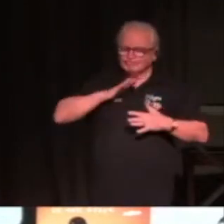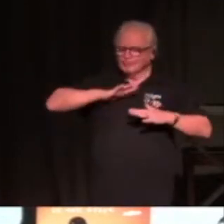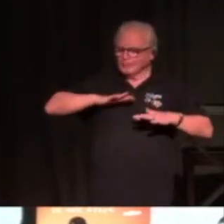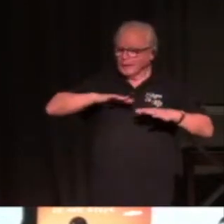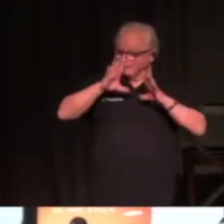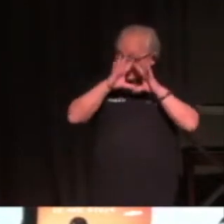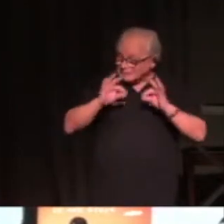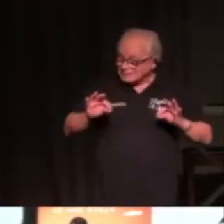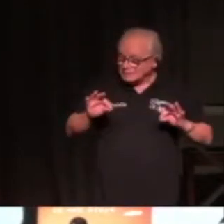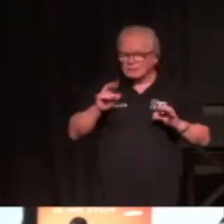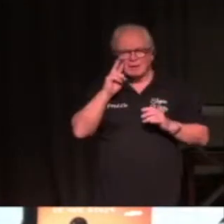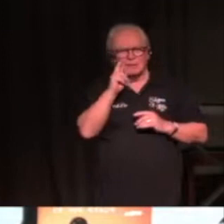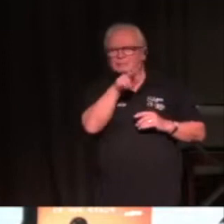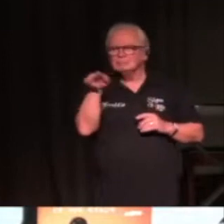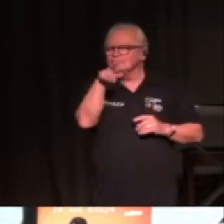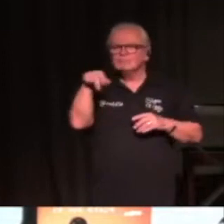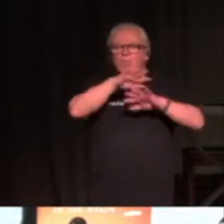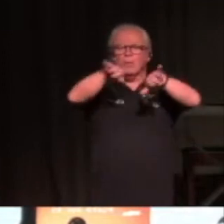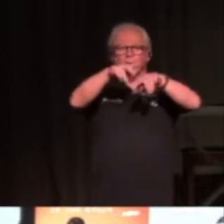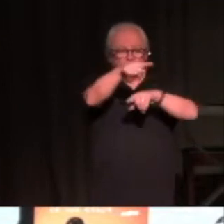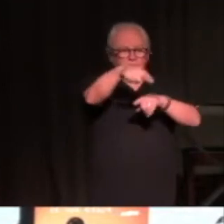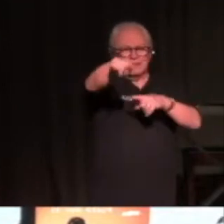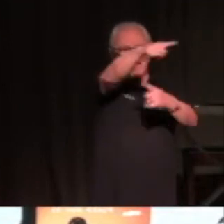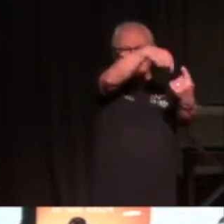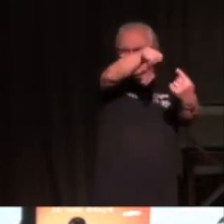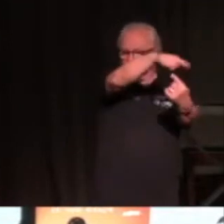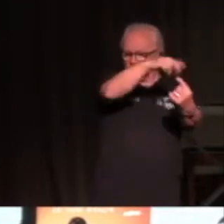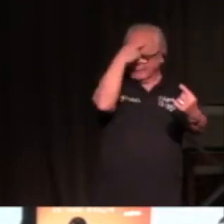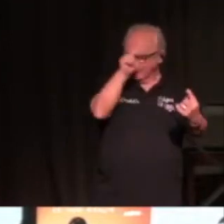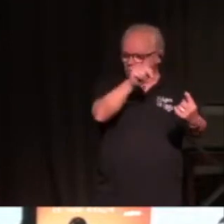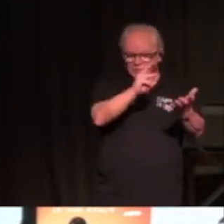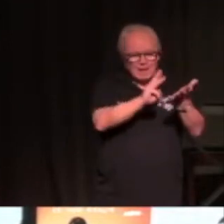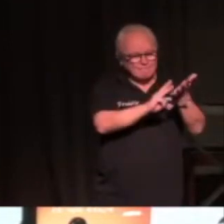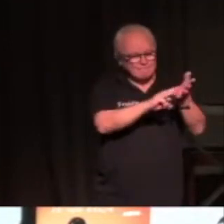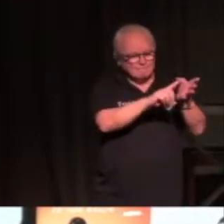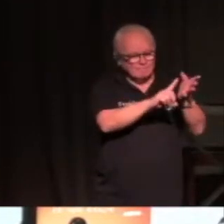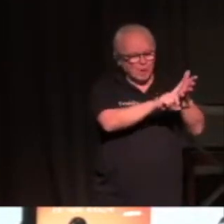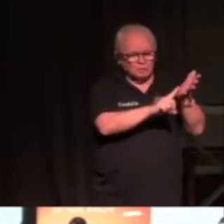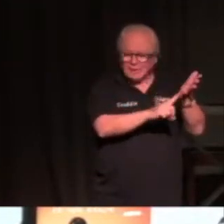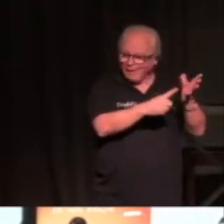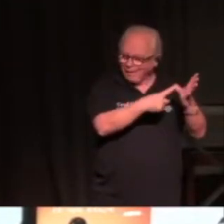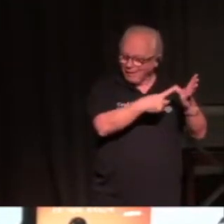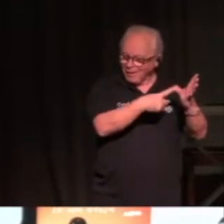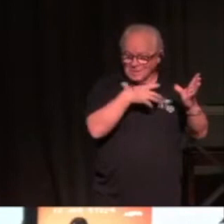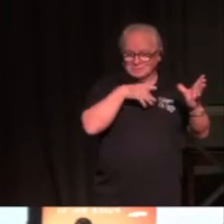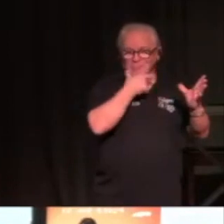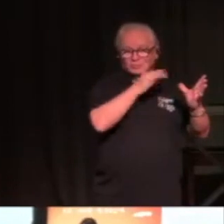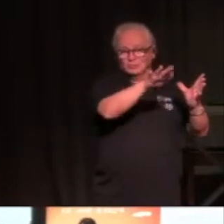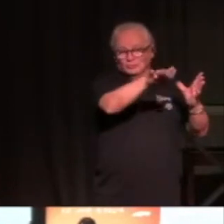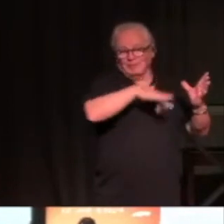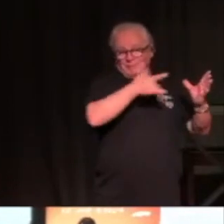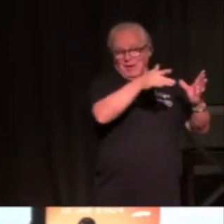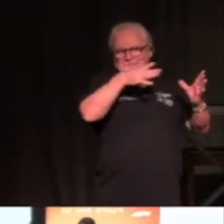an island of people on Malta that had to hear about Jesus. Okay, and I want you to see what's happening here. So he